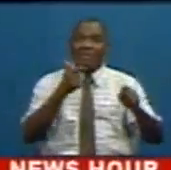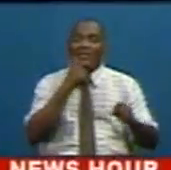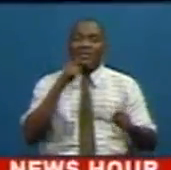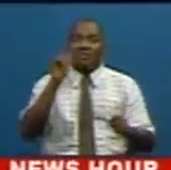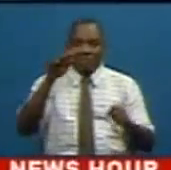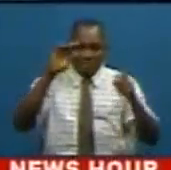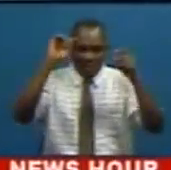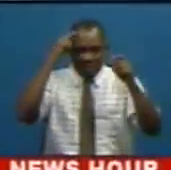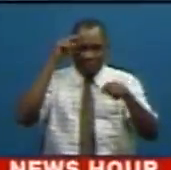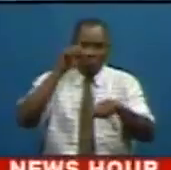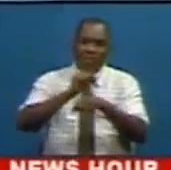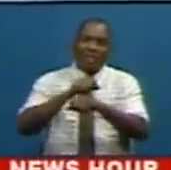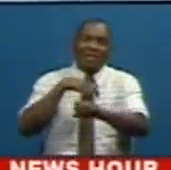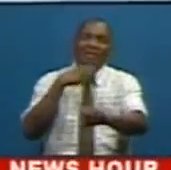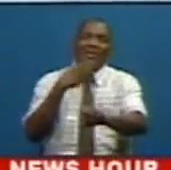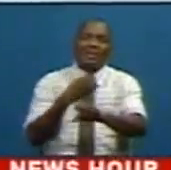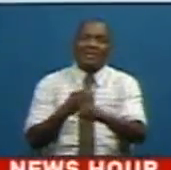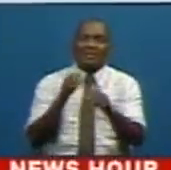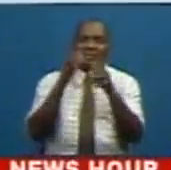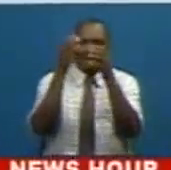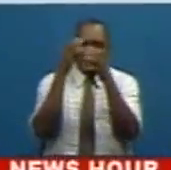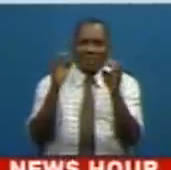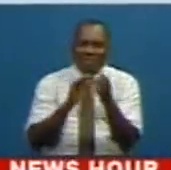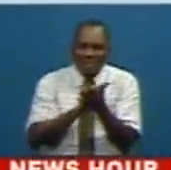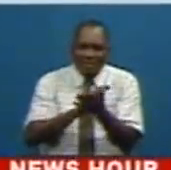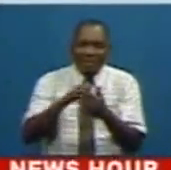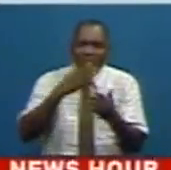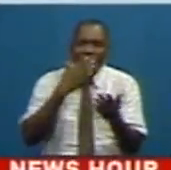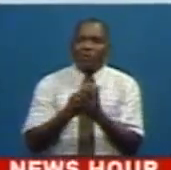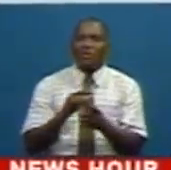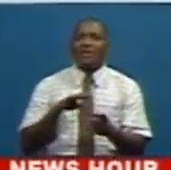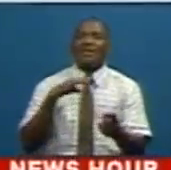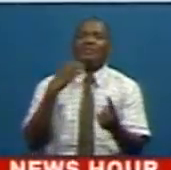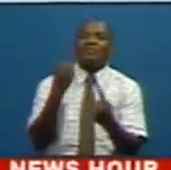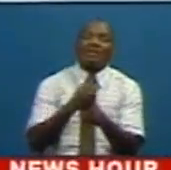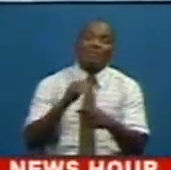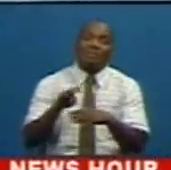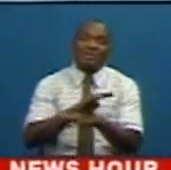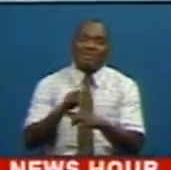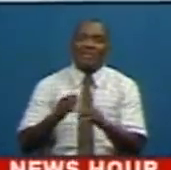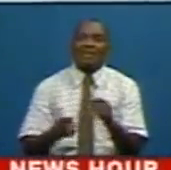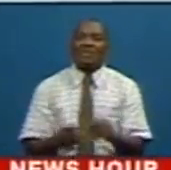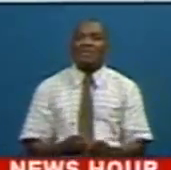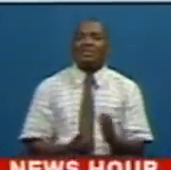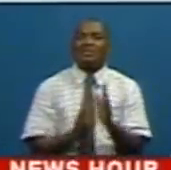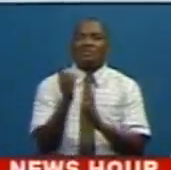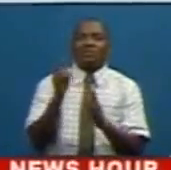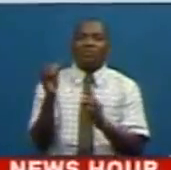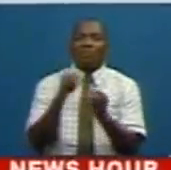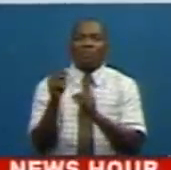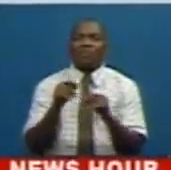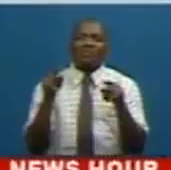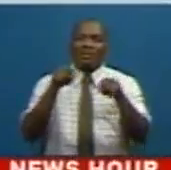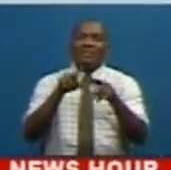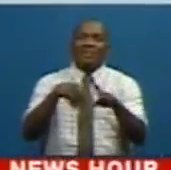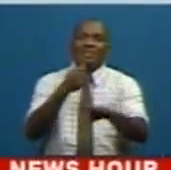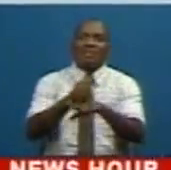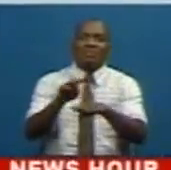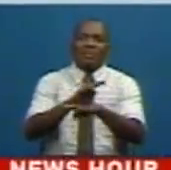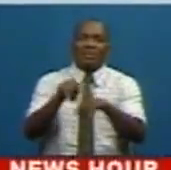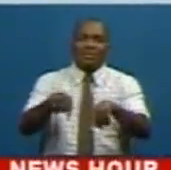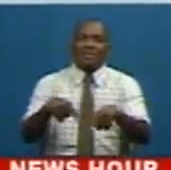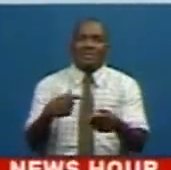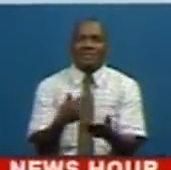government will work harder to create a stable economic environment for businesses to grow and attract more investment into the